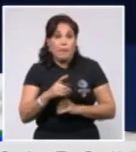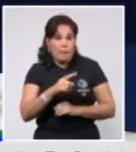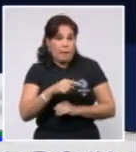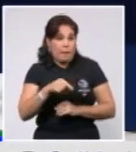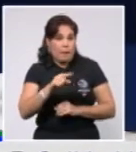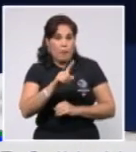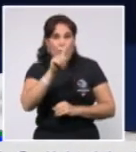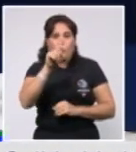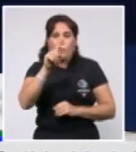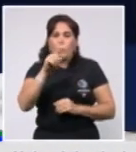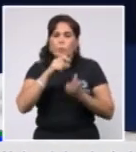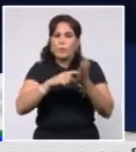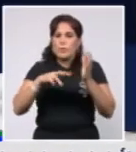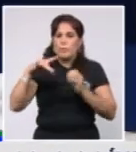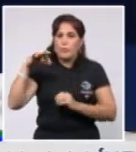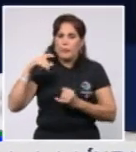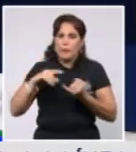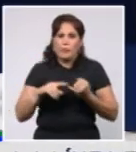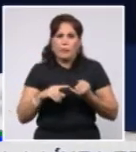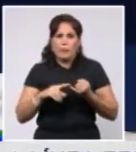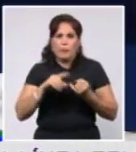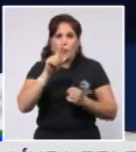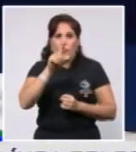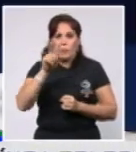This means that, to date,